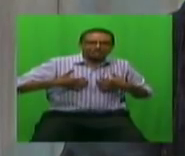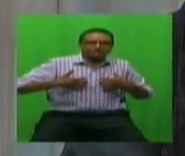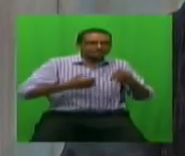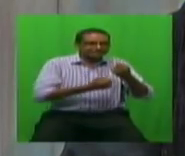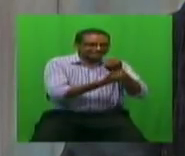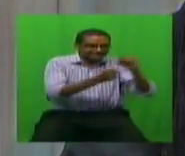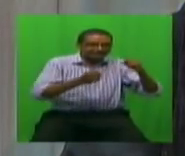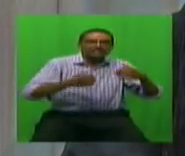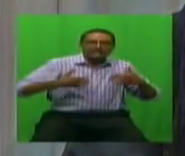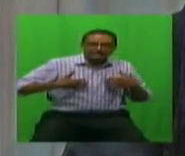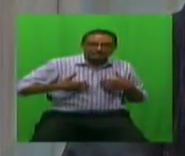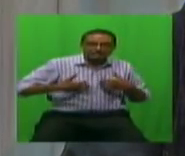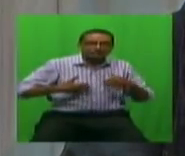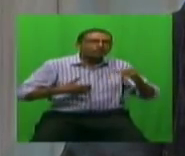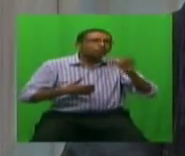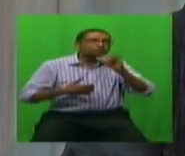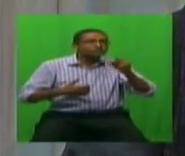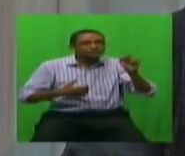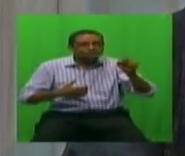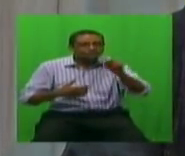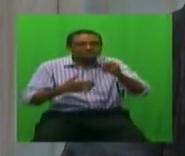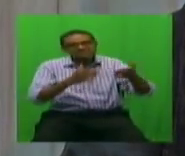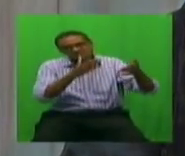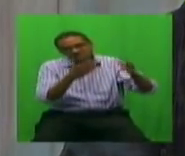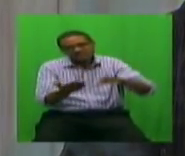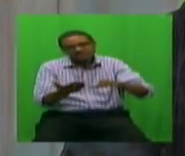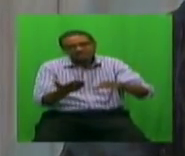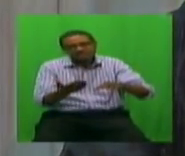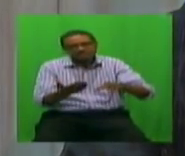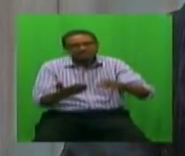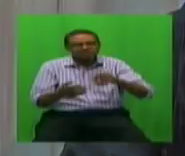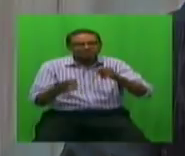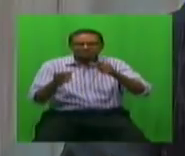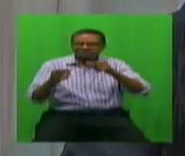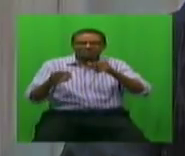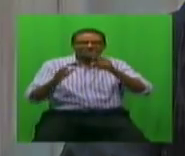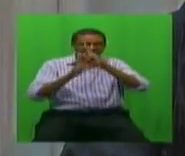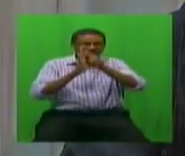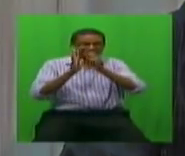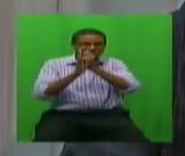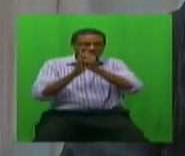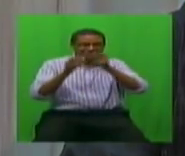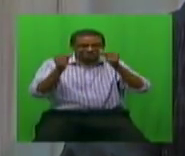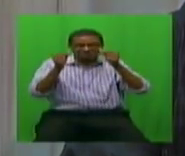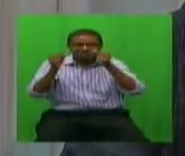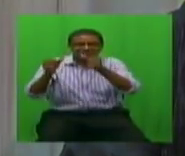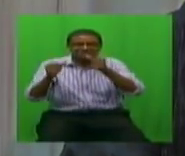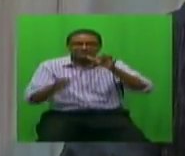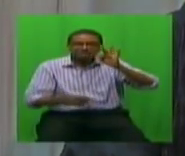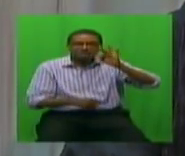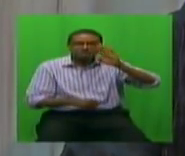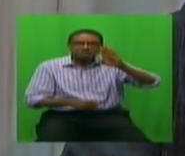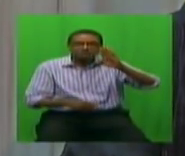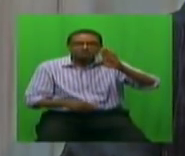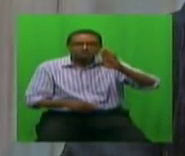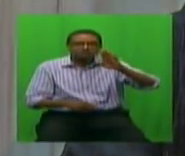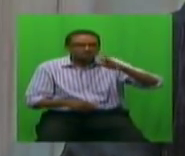into Monday, in fact there was a video posted on Facebook which you know, the location was not